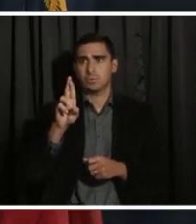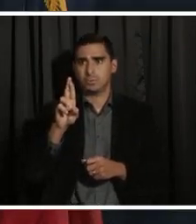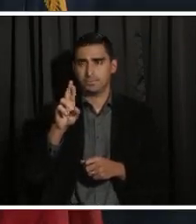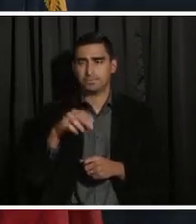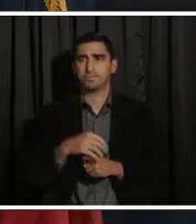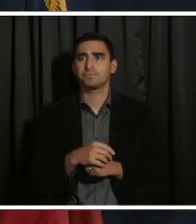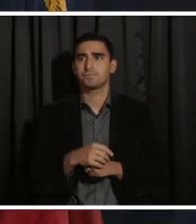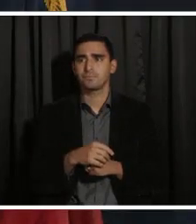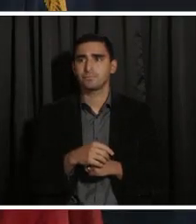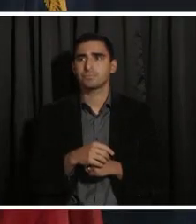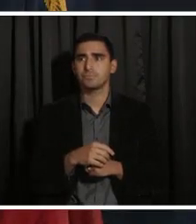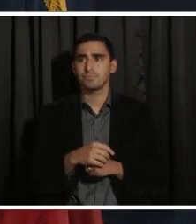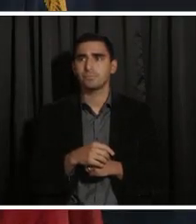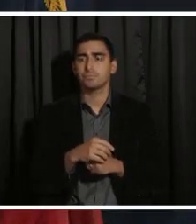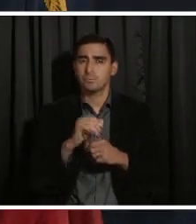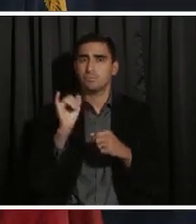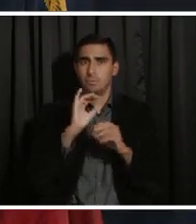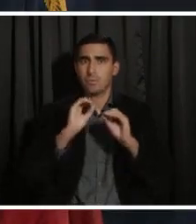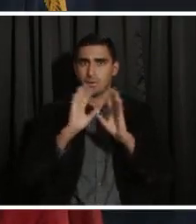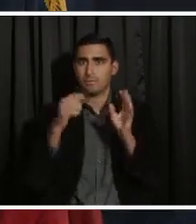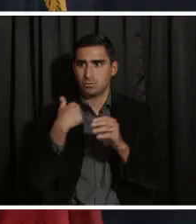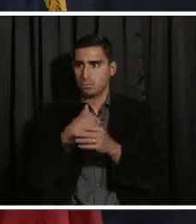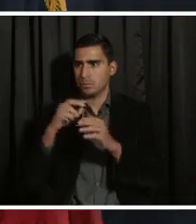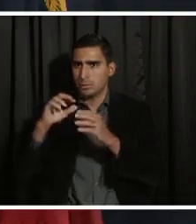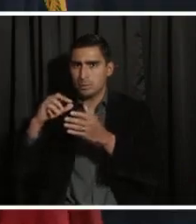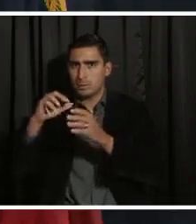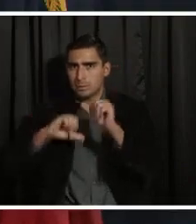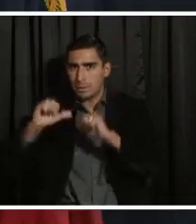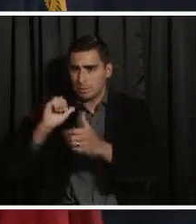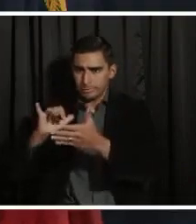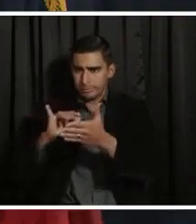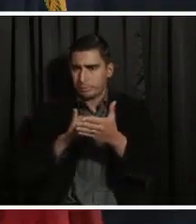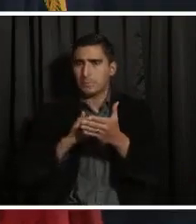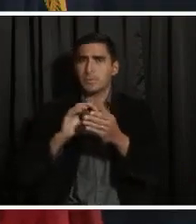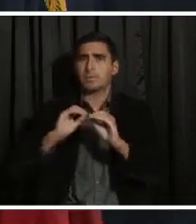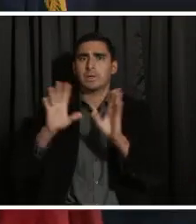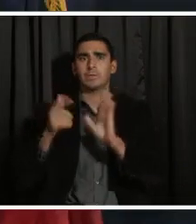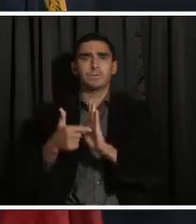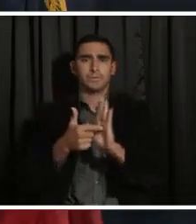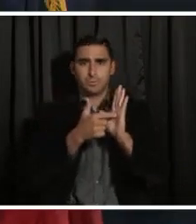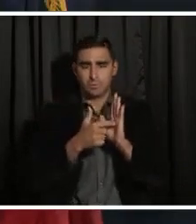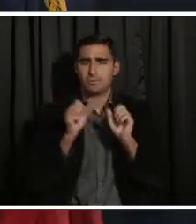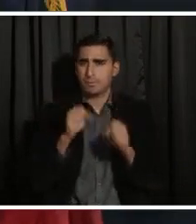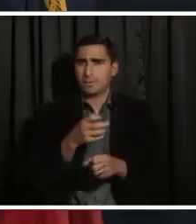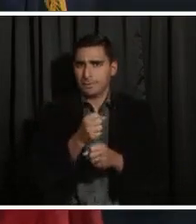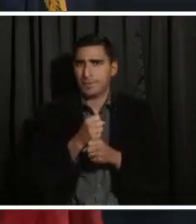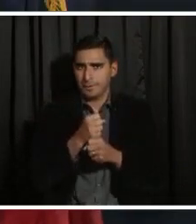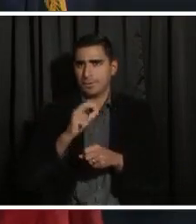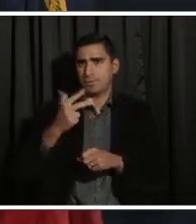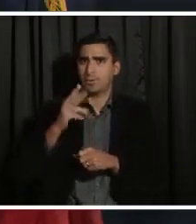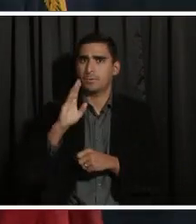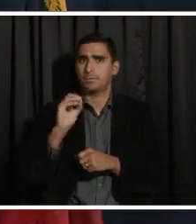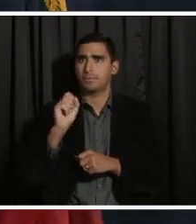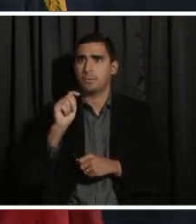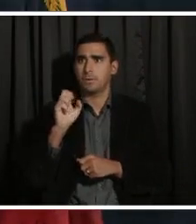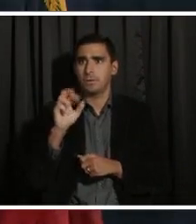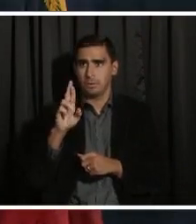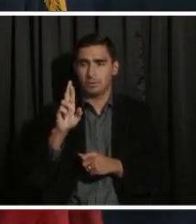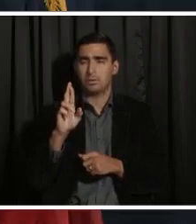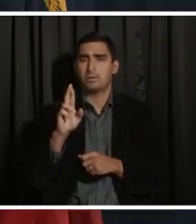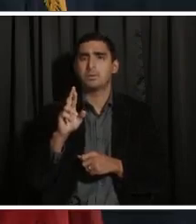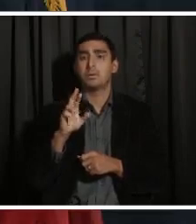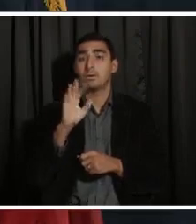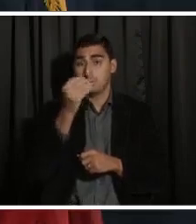data strongly indicates, that mix and match works as well, or potentially even better. Just to highlight the importance